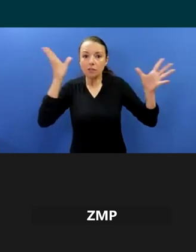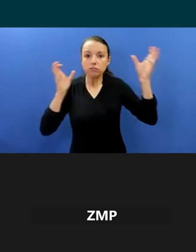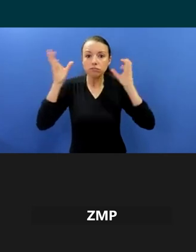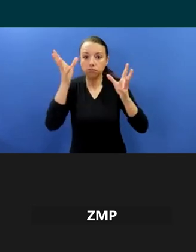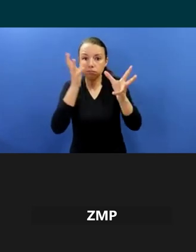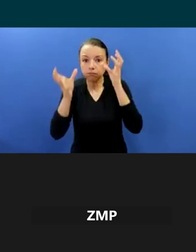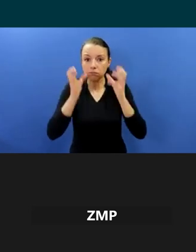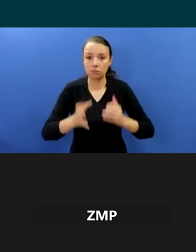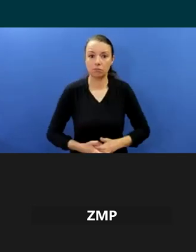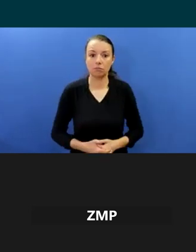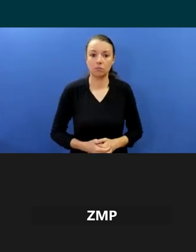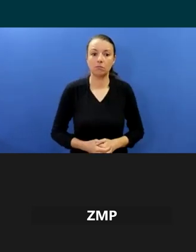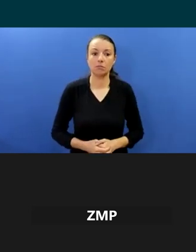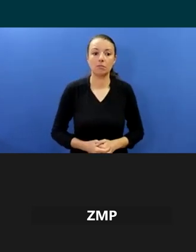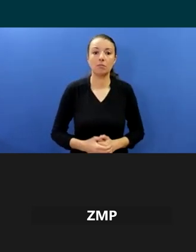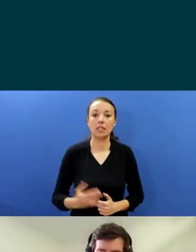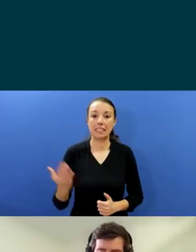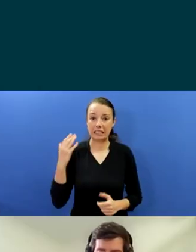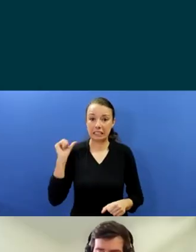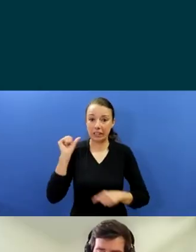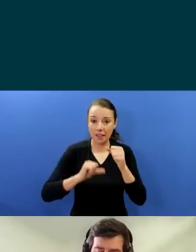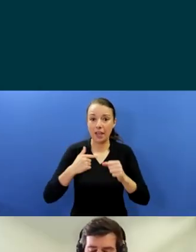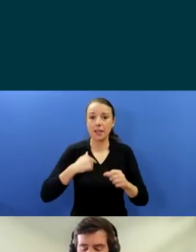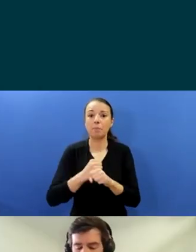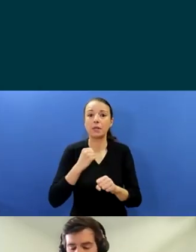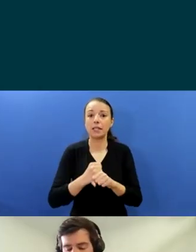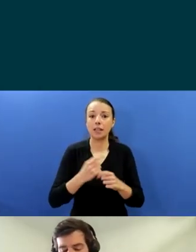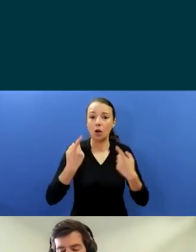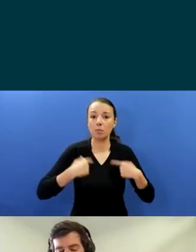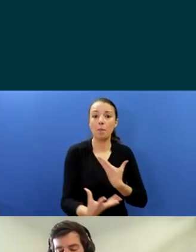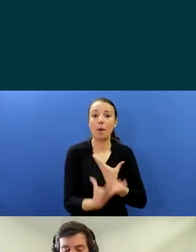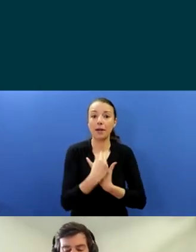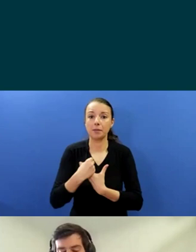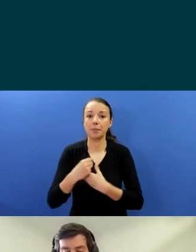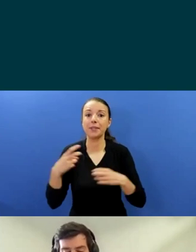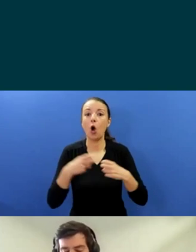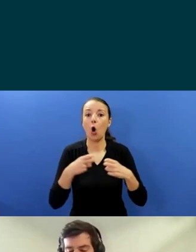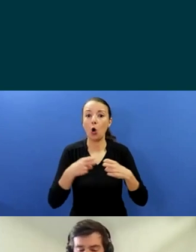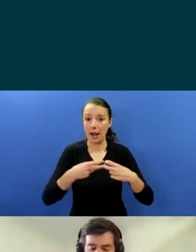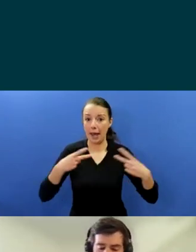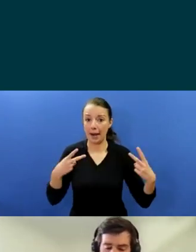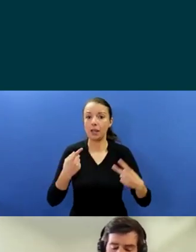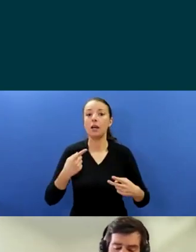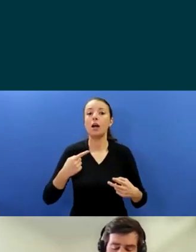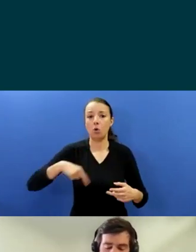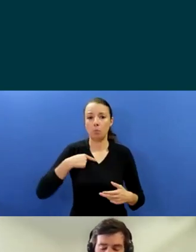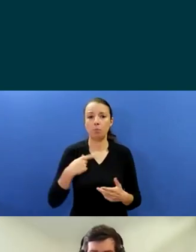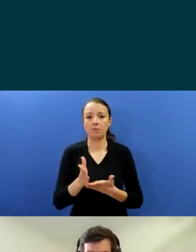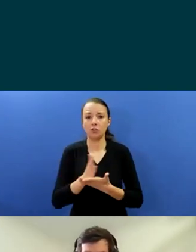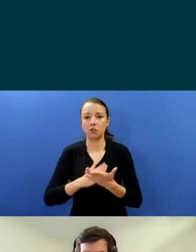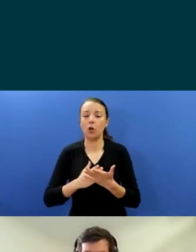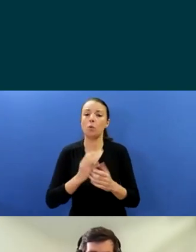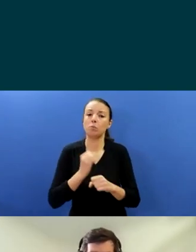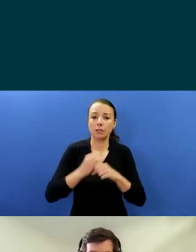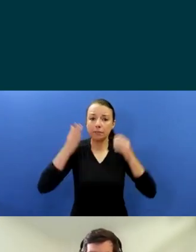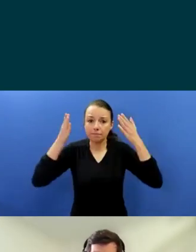participation. Our department, the Urban Development Department, plays a rather coordinating role in the area of